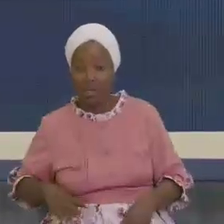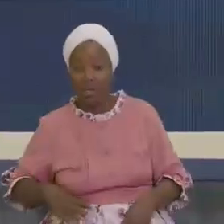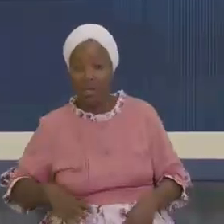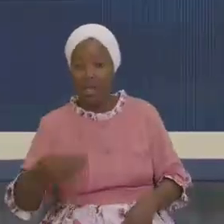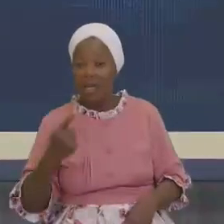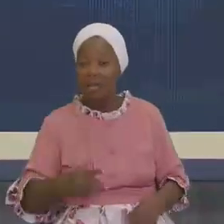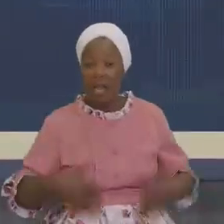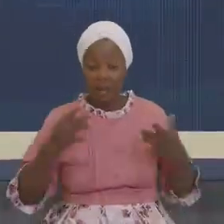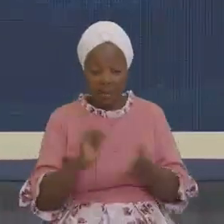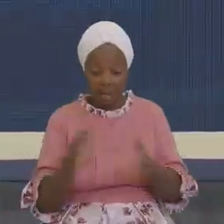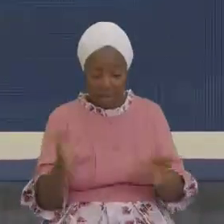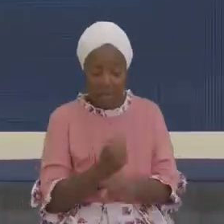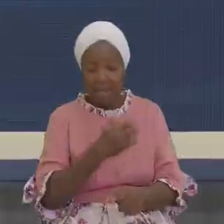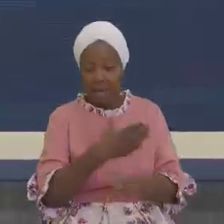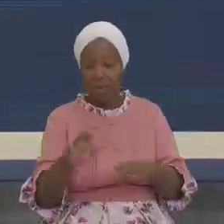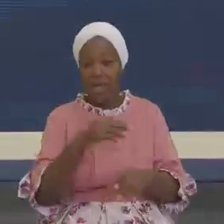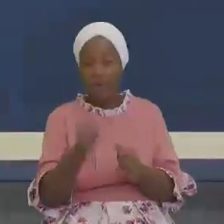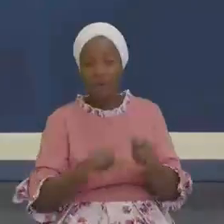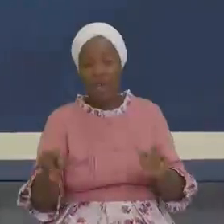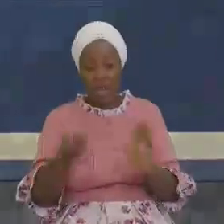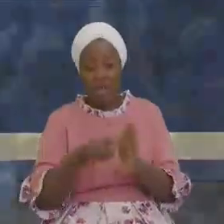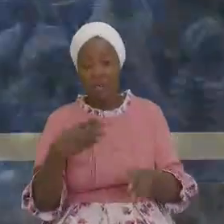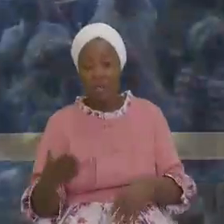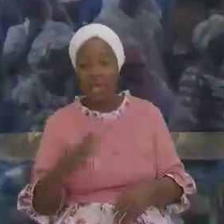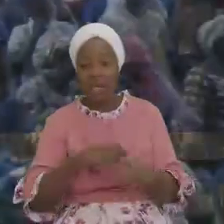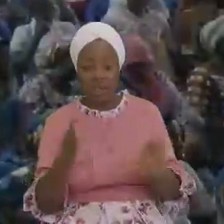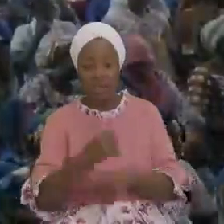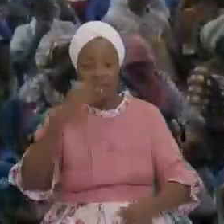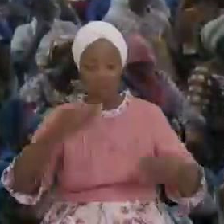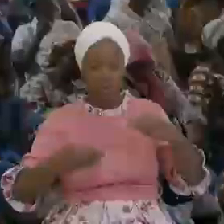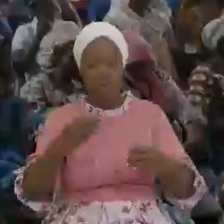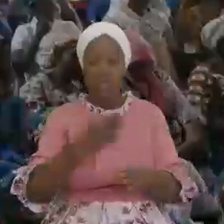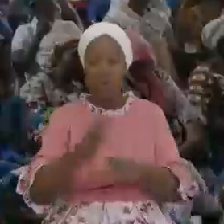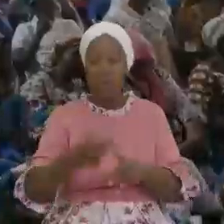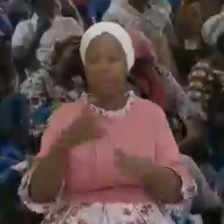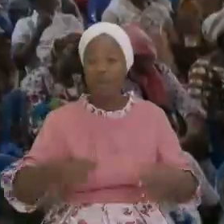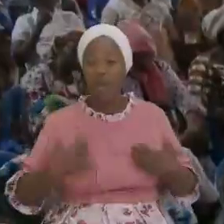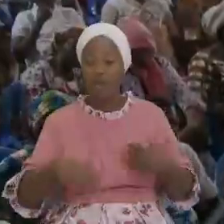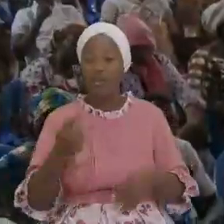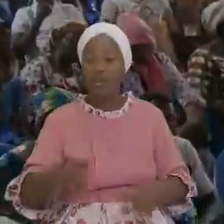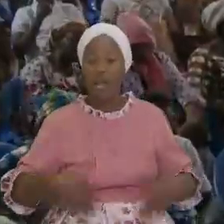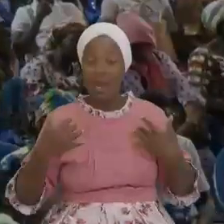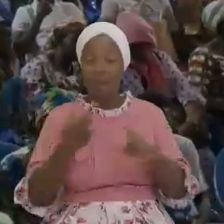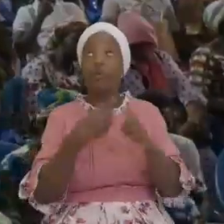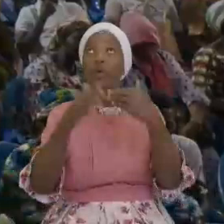takes every negative sin and takes judgment away from your life. The life from